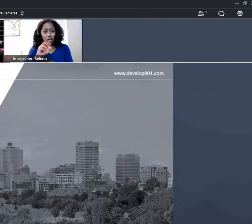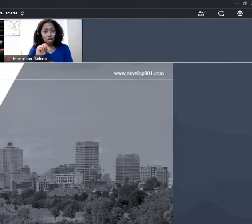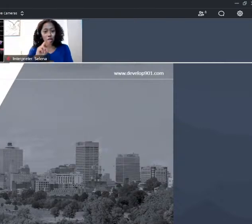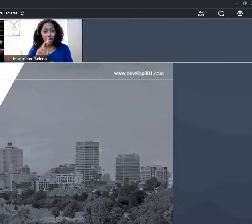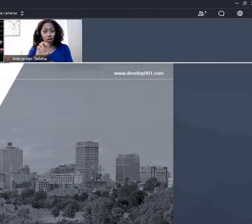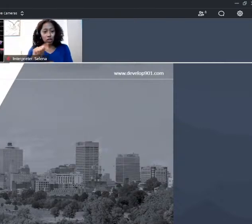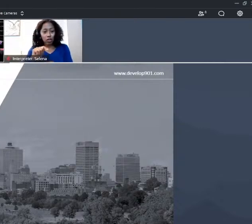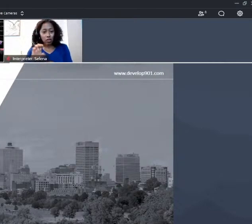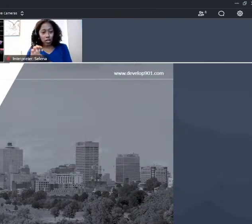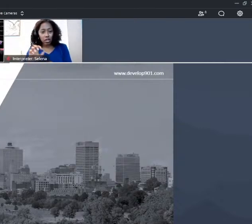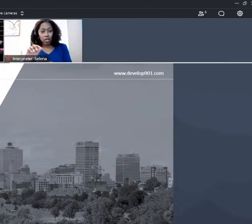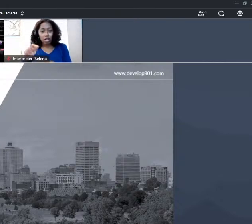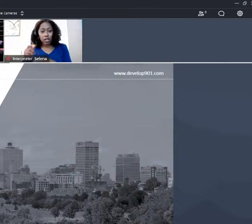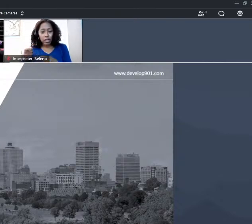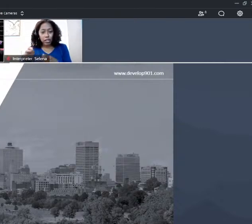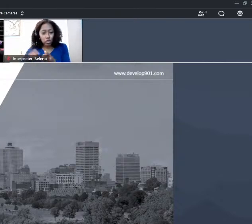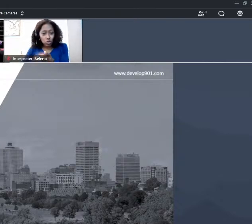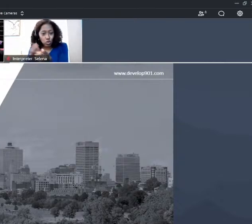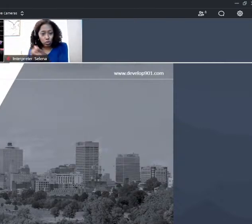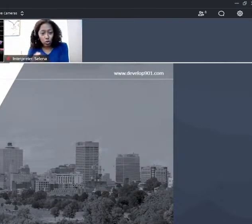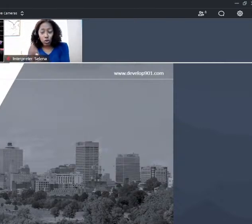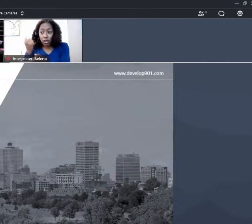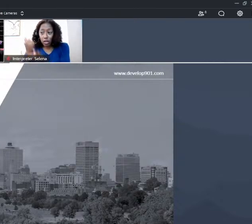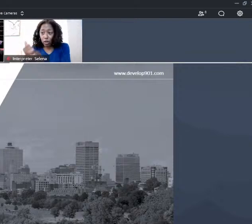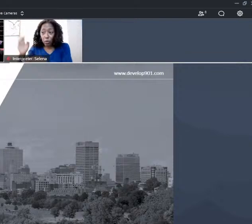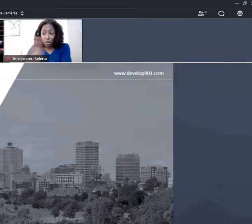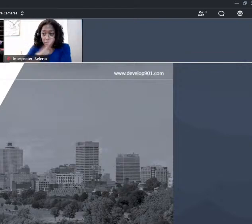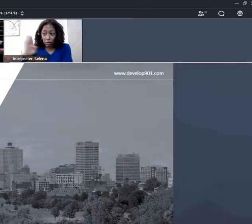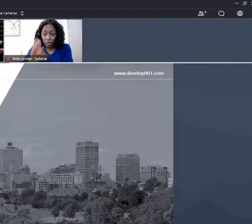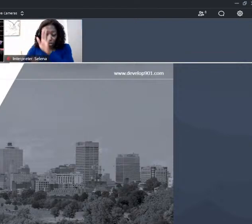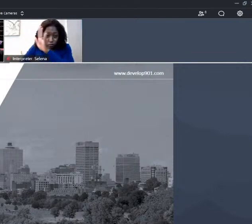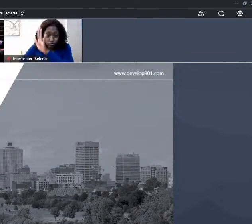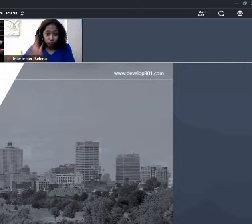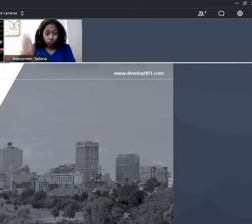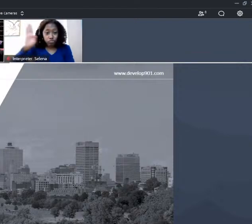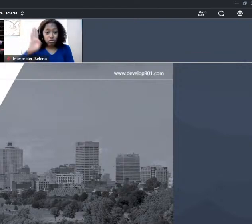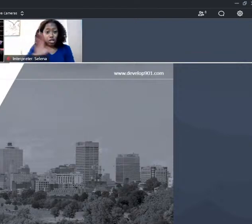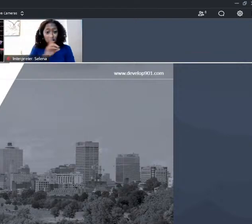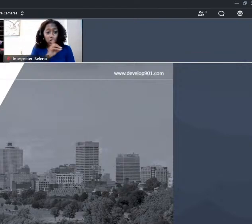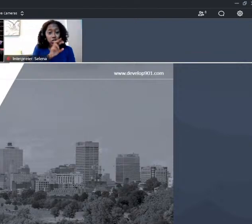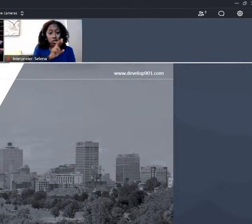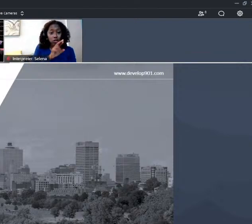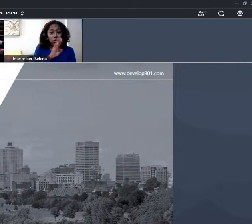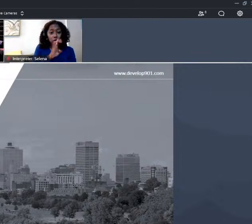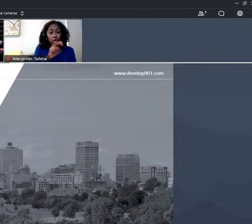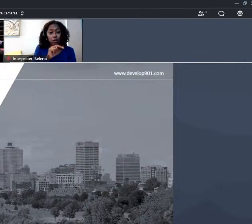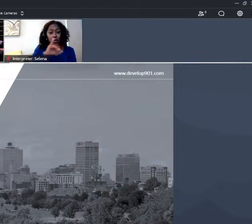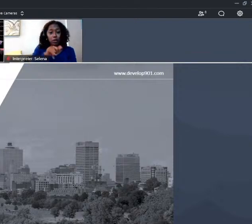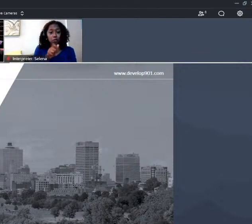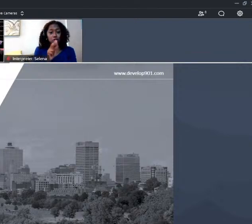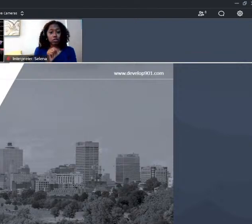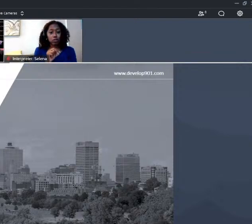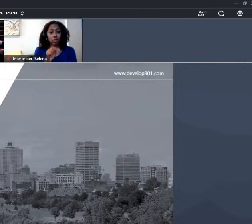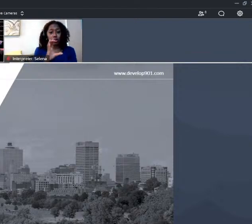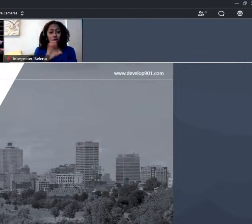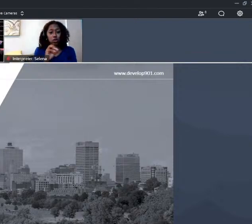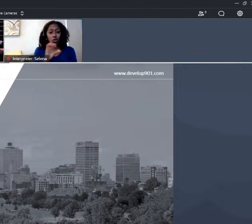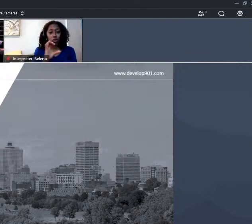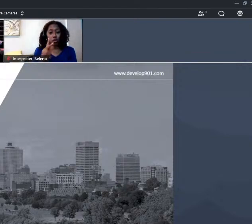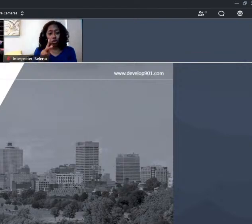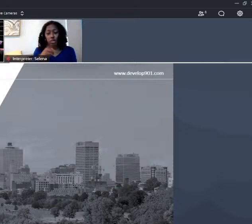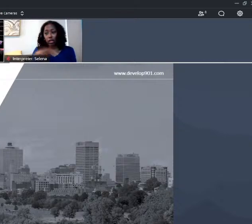support that was given to him to be able to thrive and scale his business by Dr. Benjamin Cooks. I look to that we ask